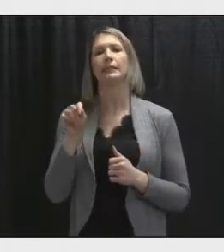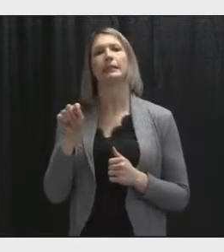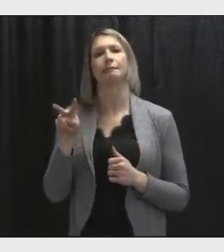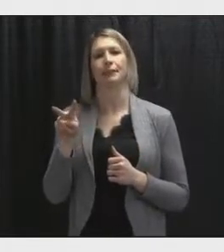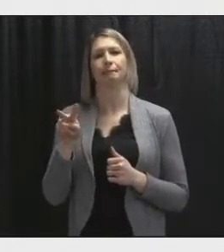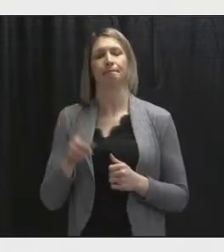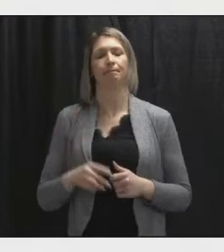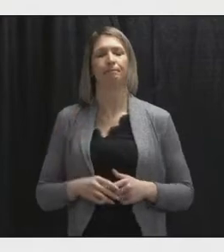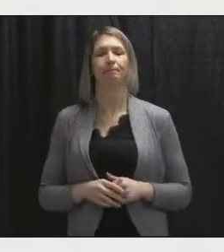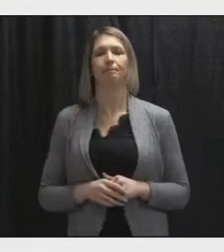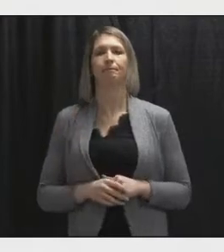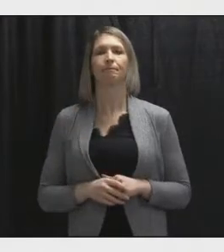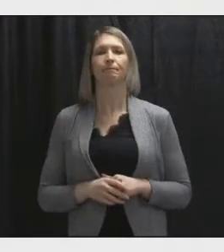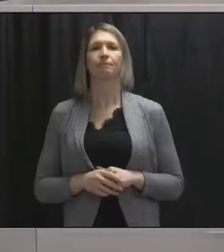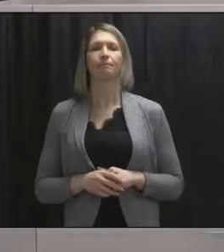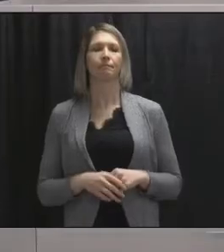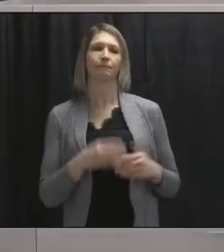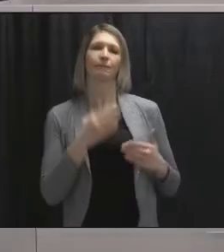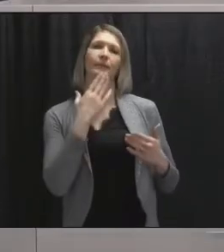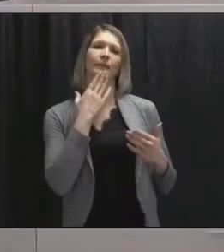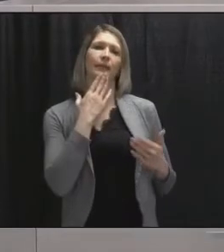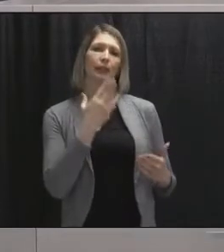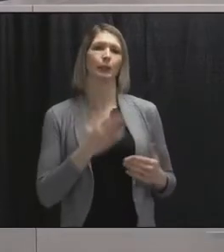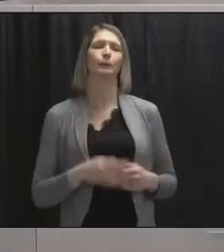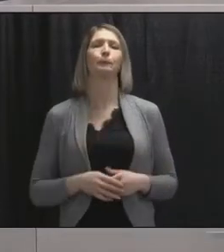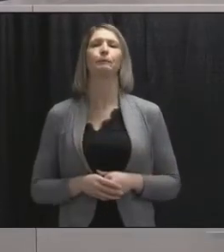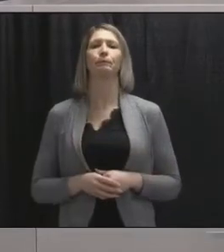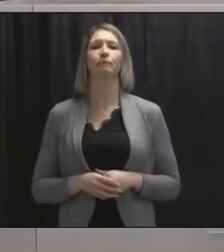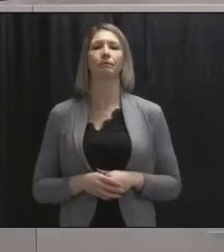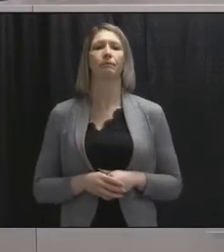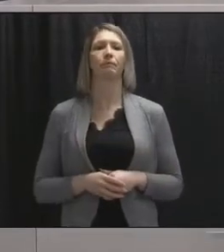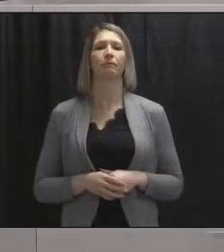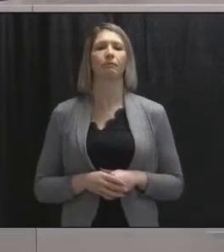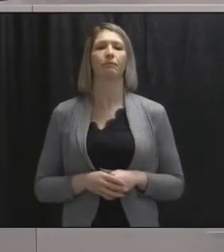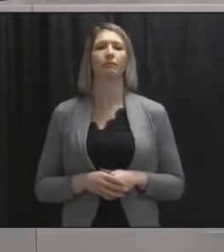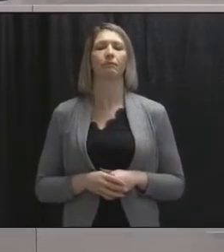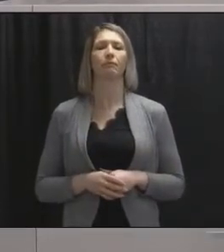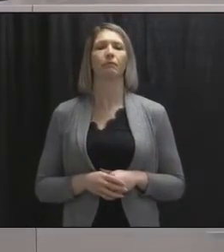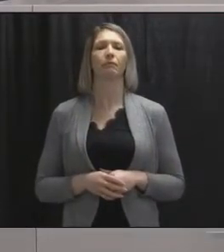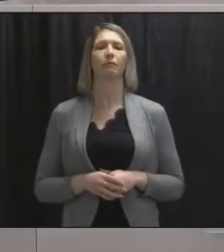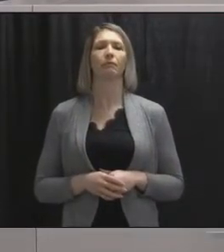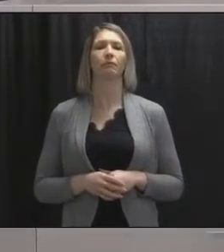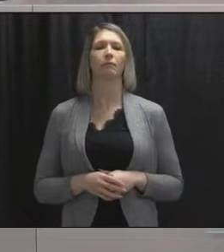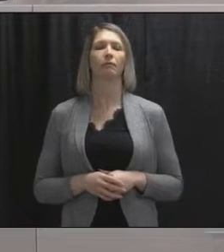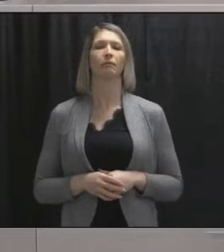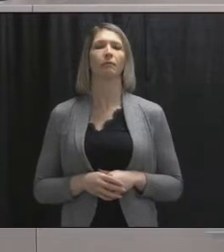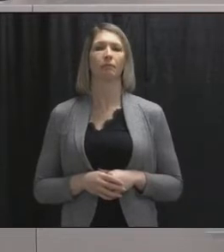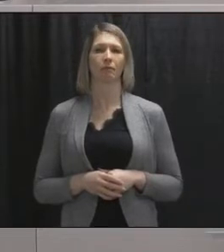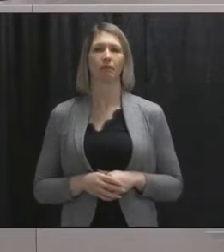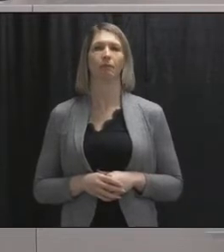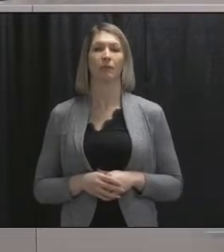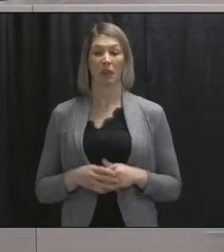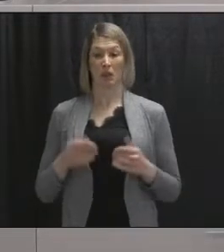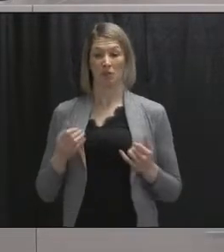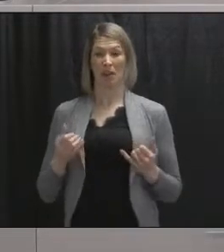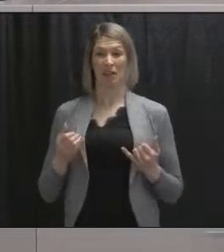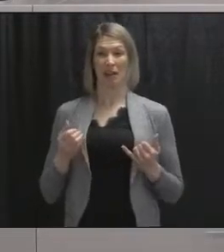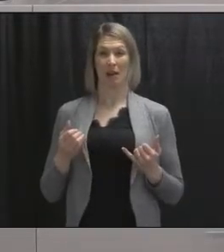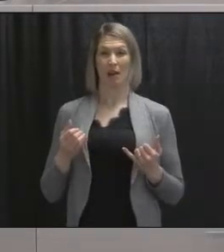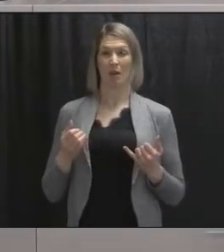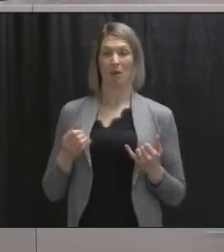ahead. Thank you, Kathy. In terms of speaking to testing, we know that only 181 tests were done